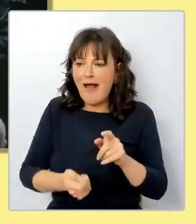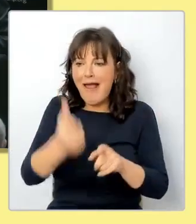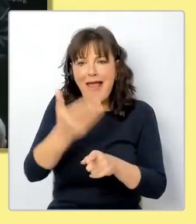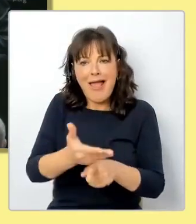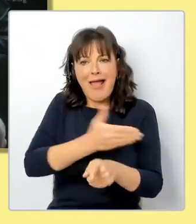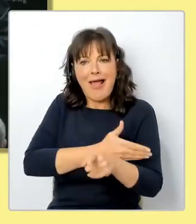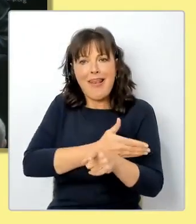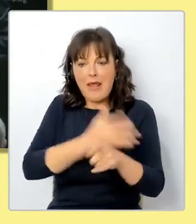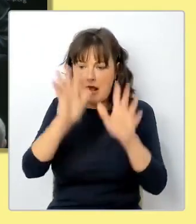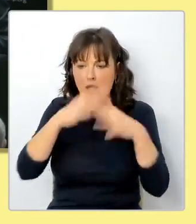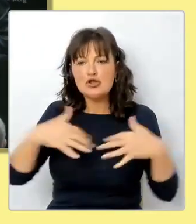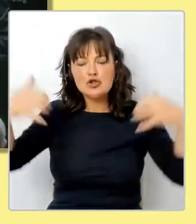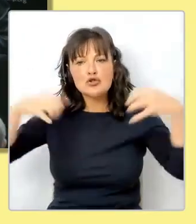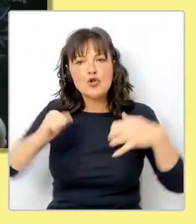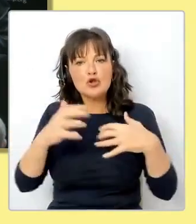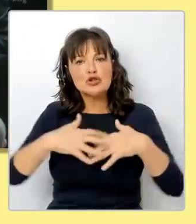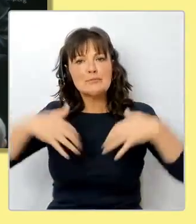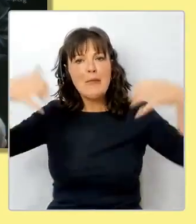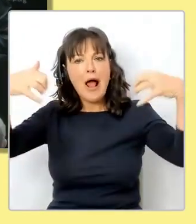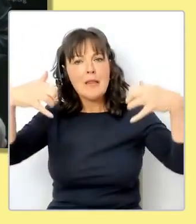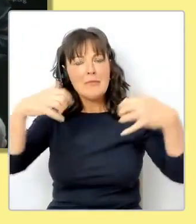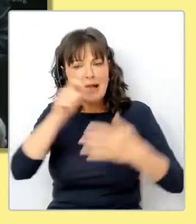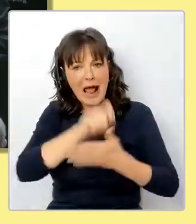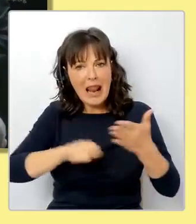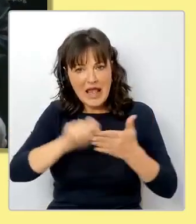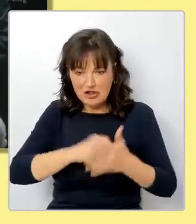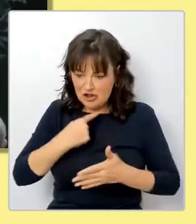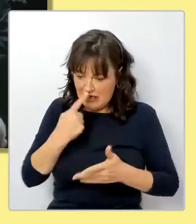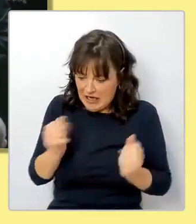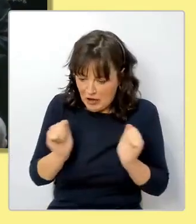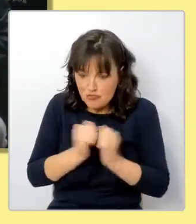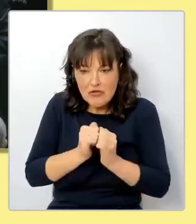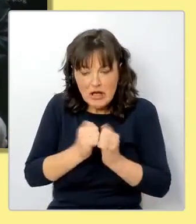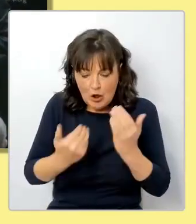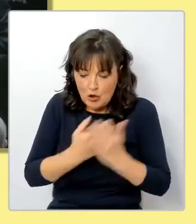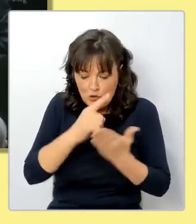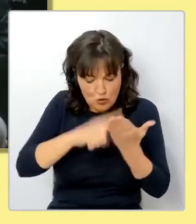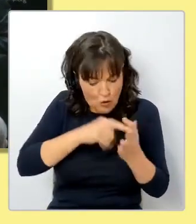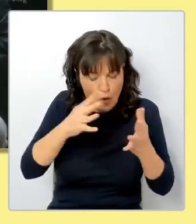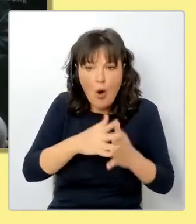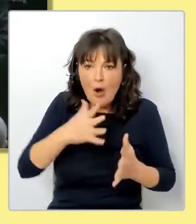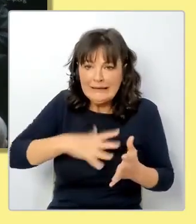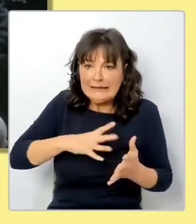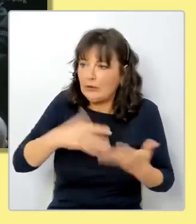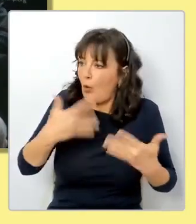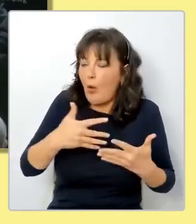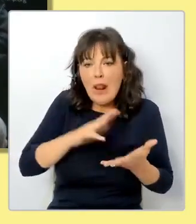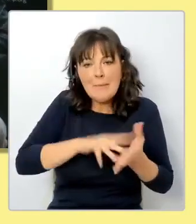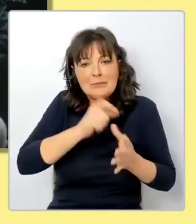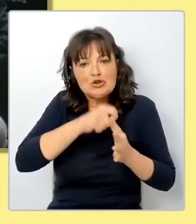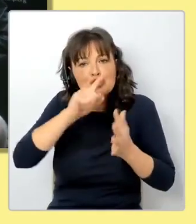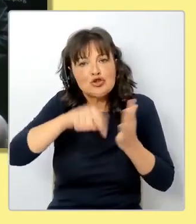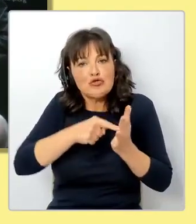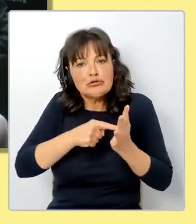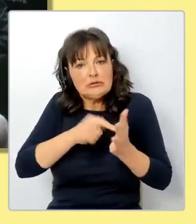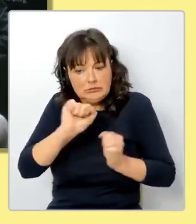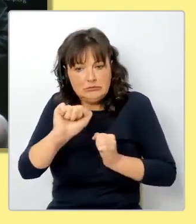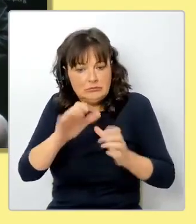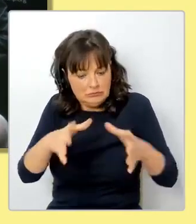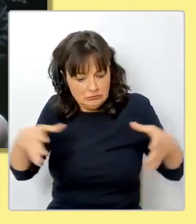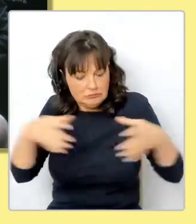majority of MSPs would suffice? Okay, the next p- person on that is Hamza.